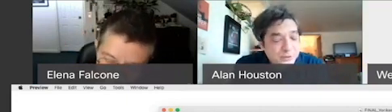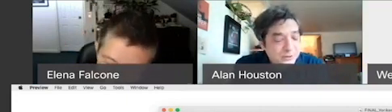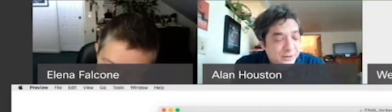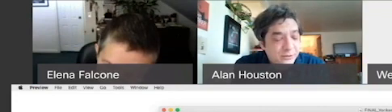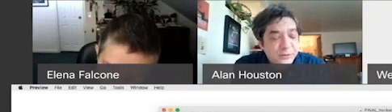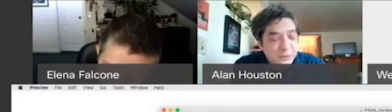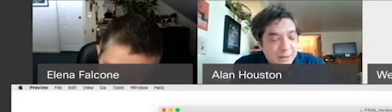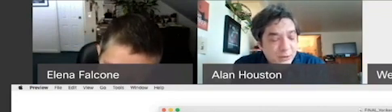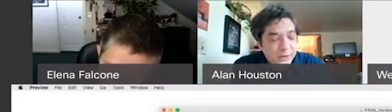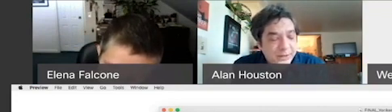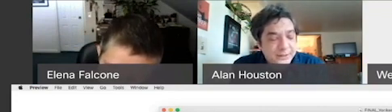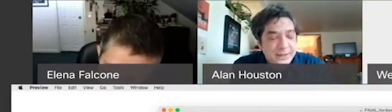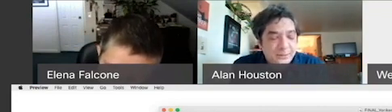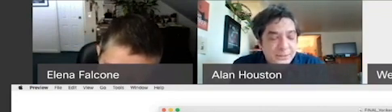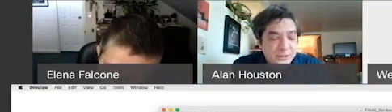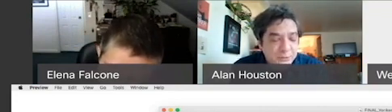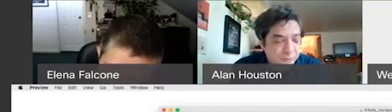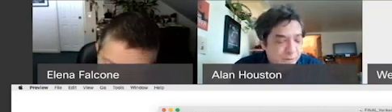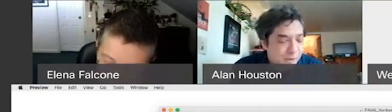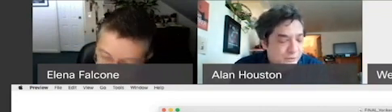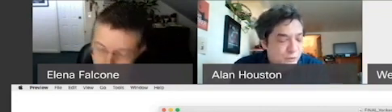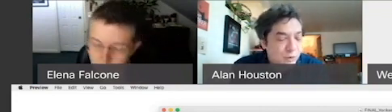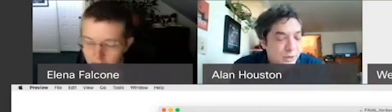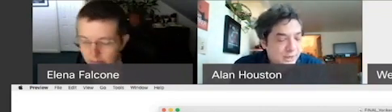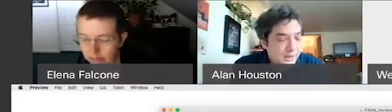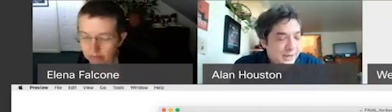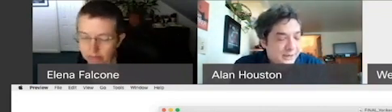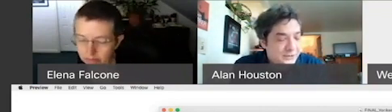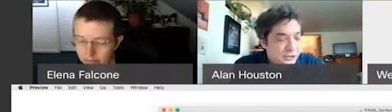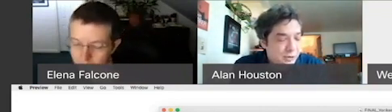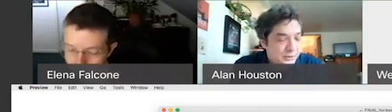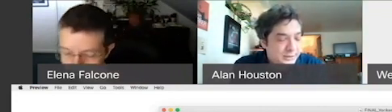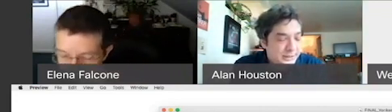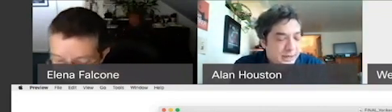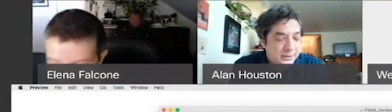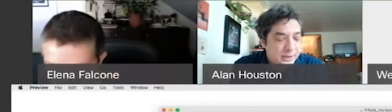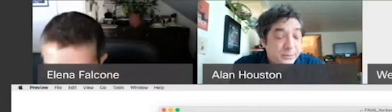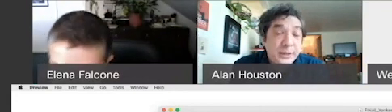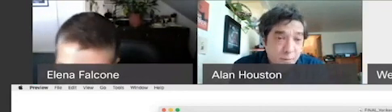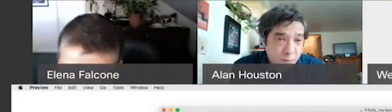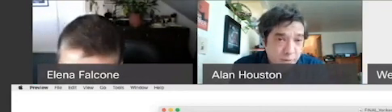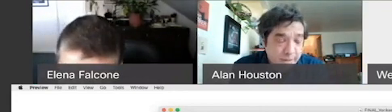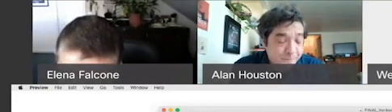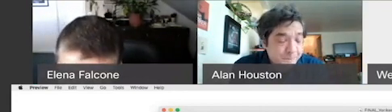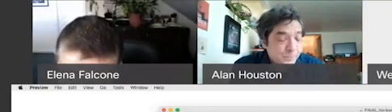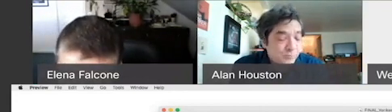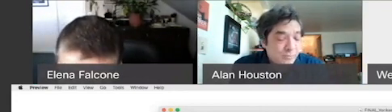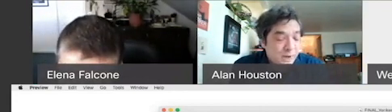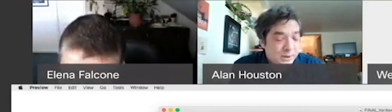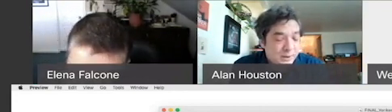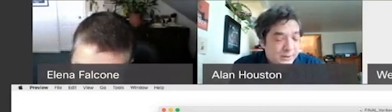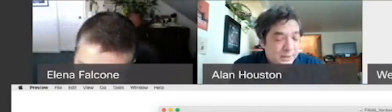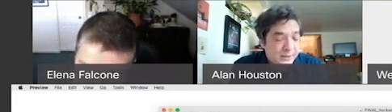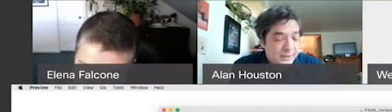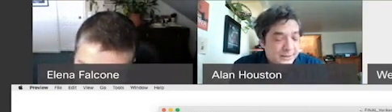Crestwood Library and Sally Pinto from the Yonkers NORC have started an online bingo program that